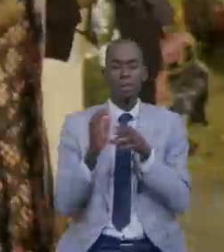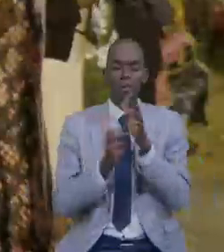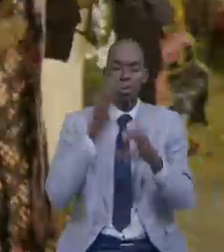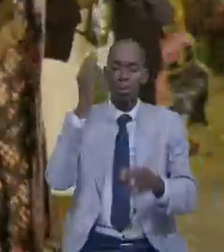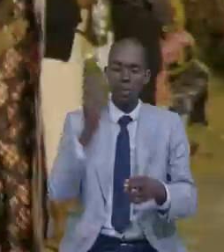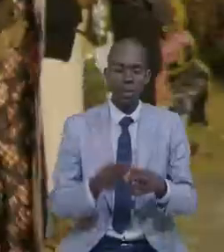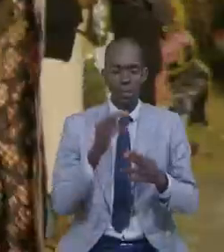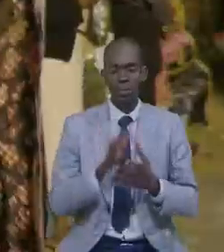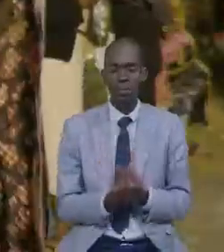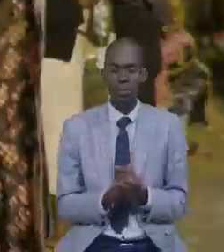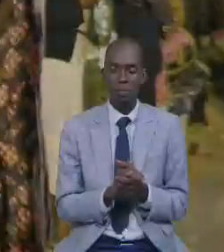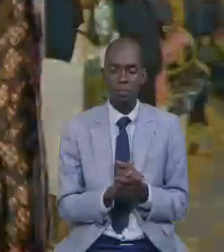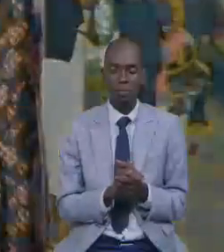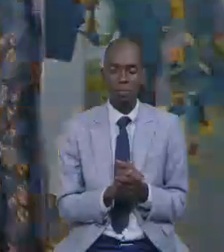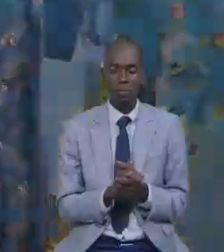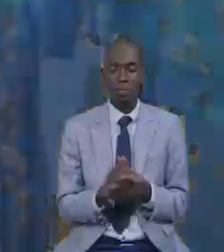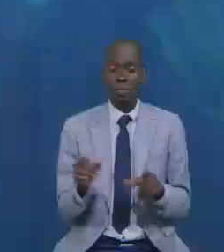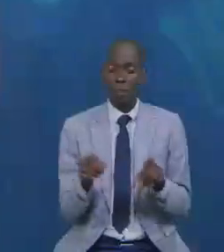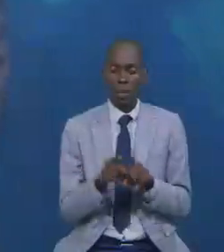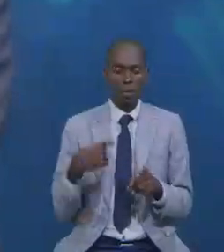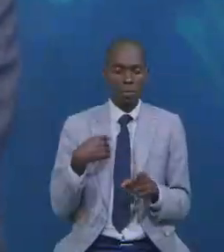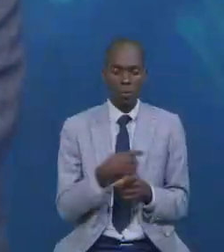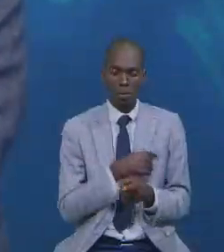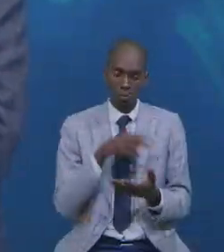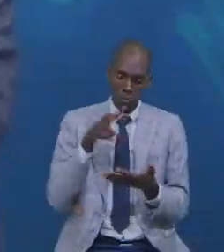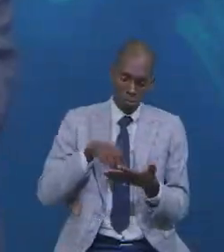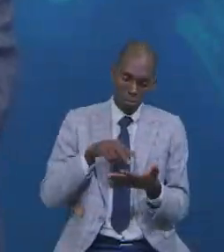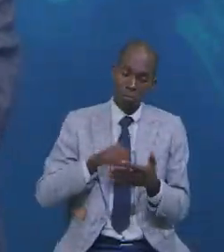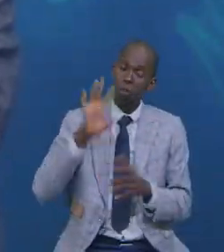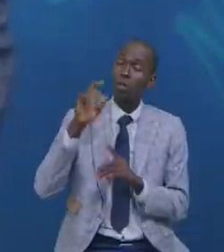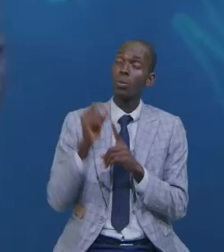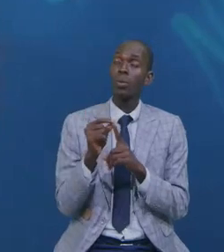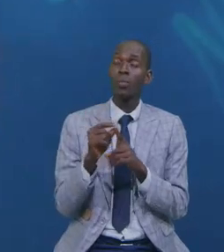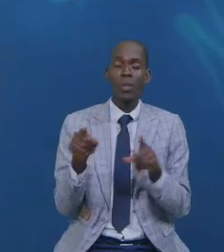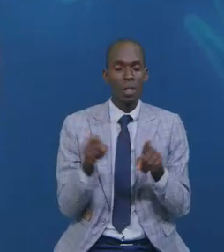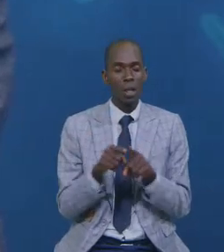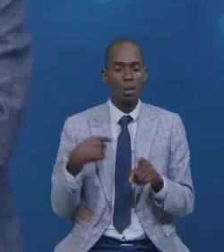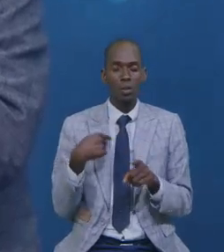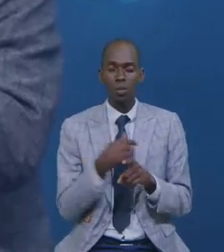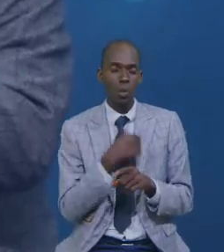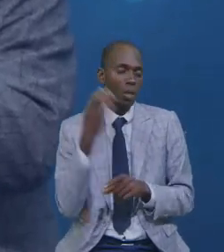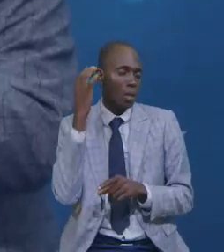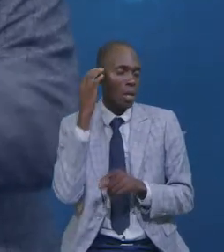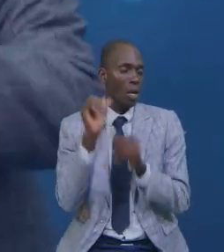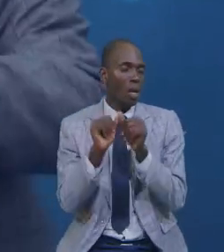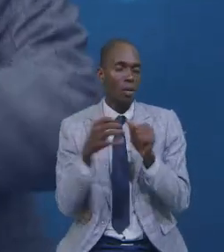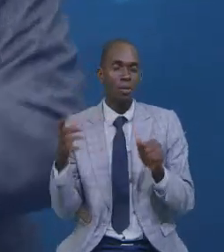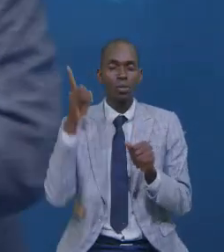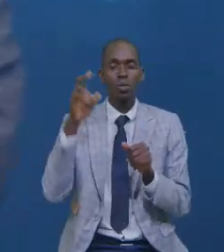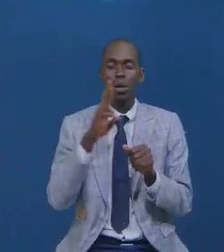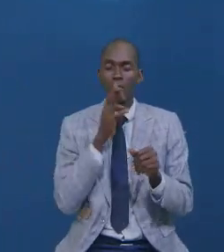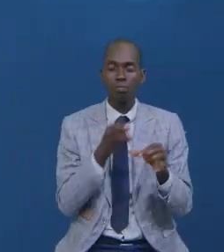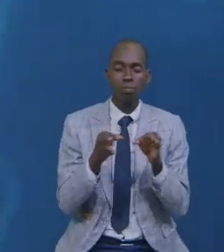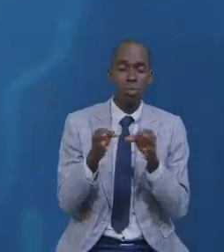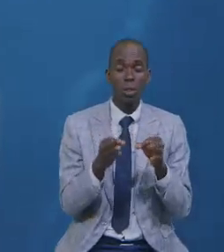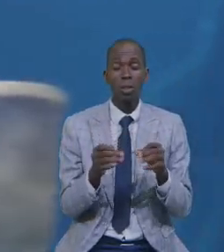name. As we read your word, as we hear everything you are saying, even during